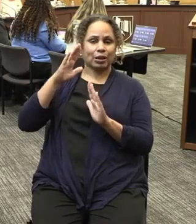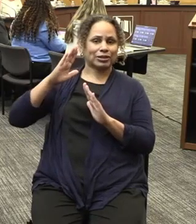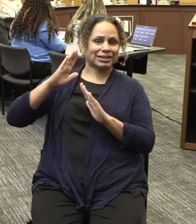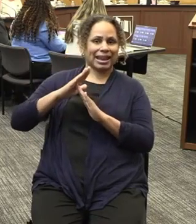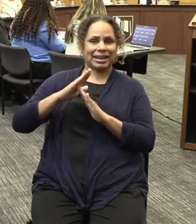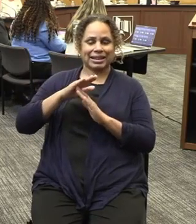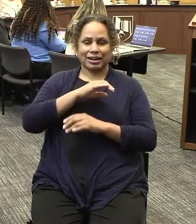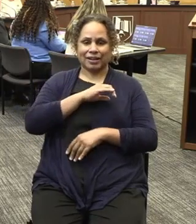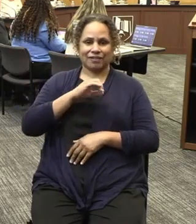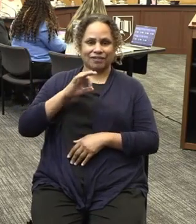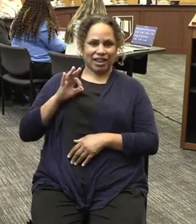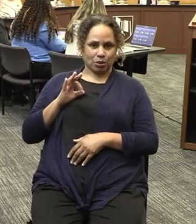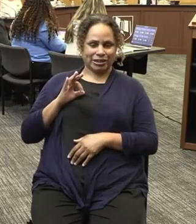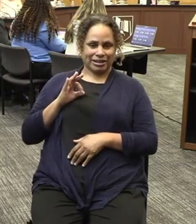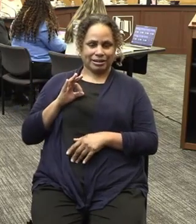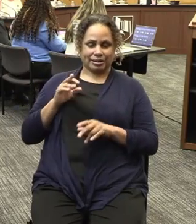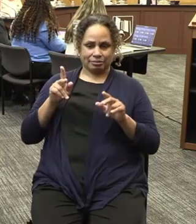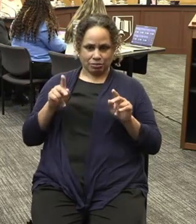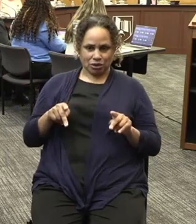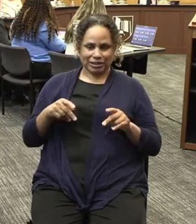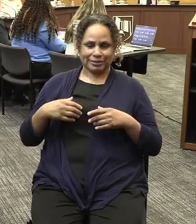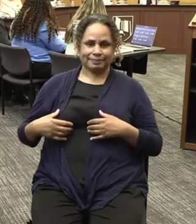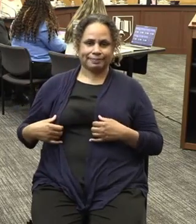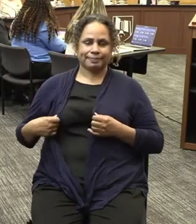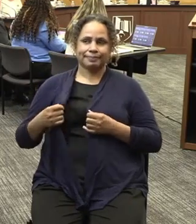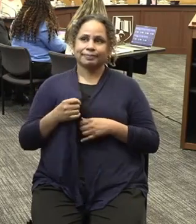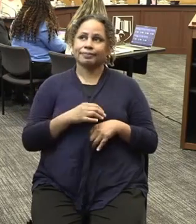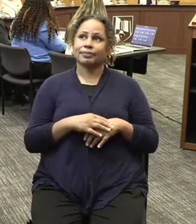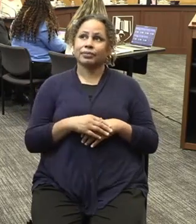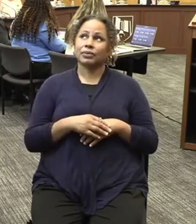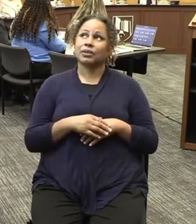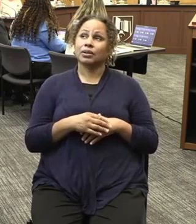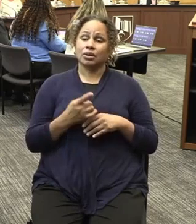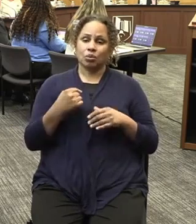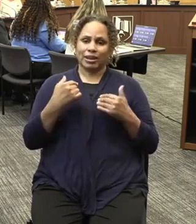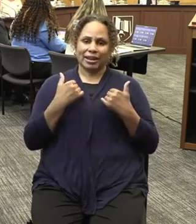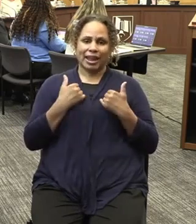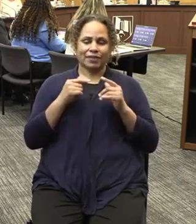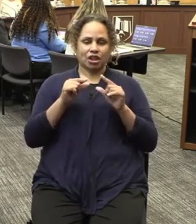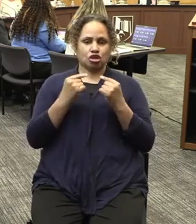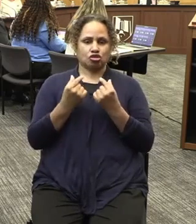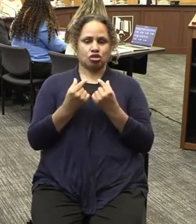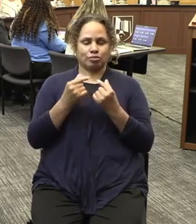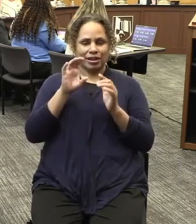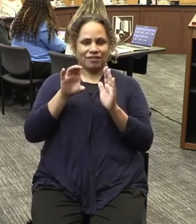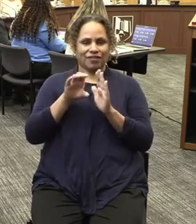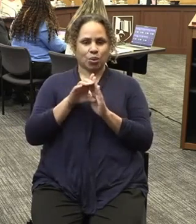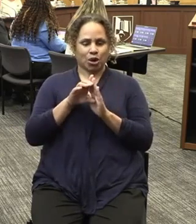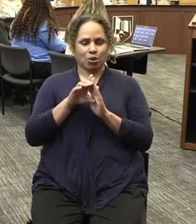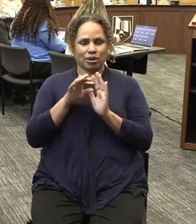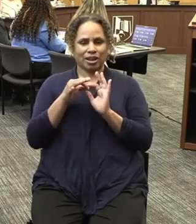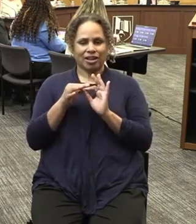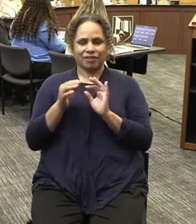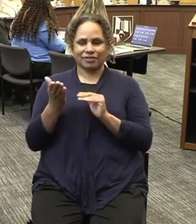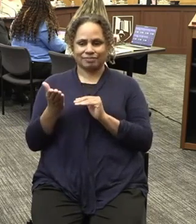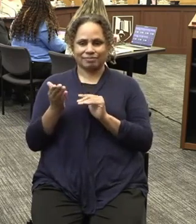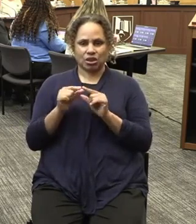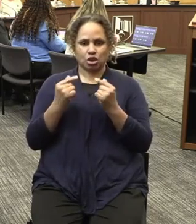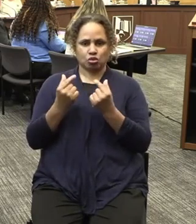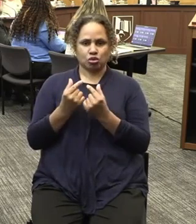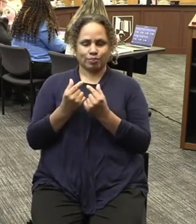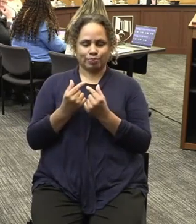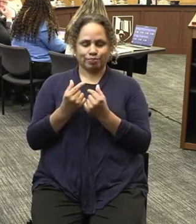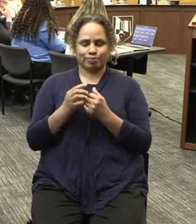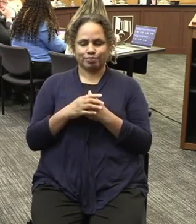I couldn't find a picture with her by herself. So we have a group photo of the group in